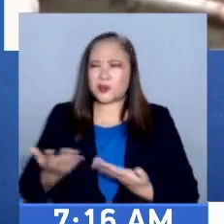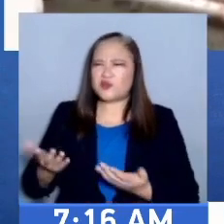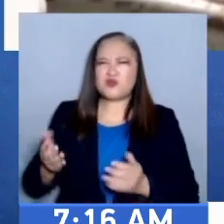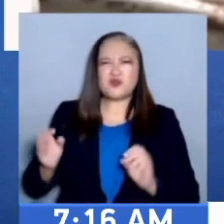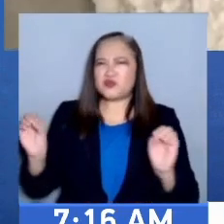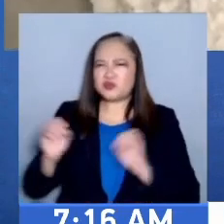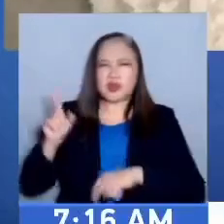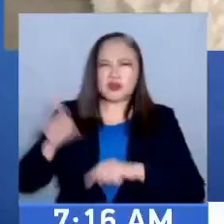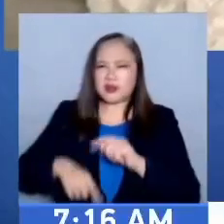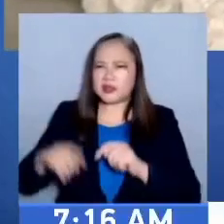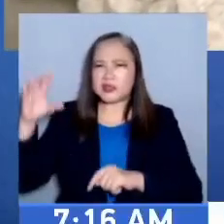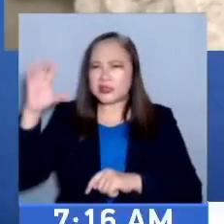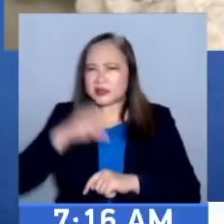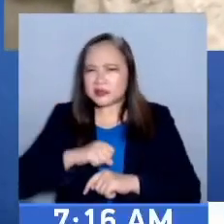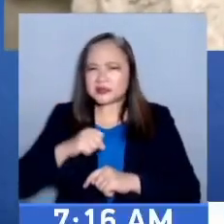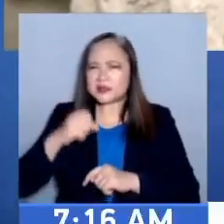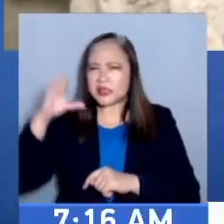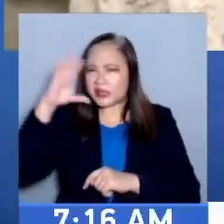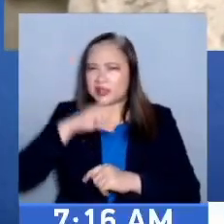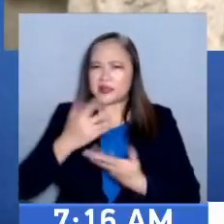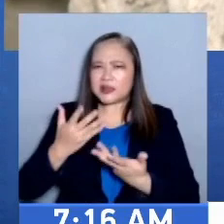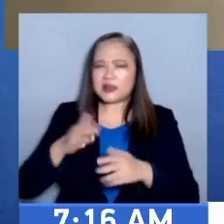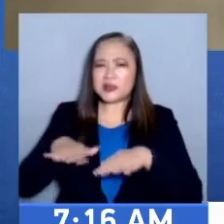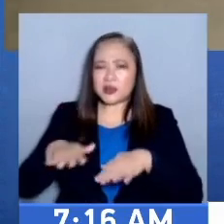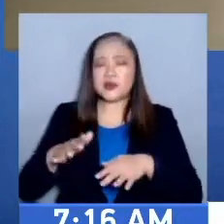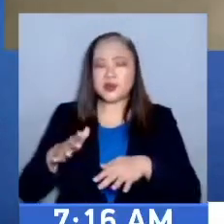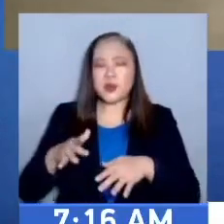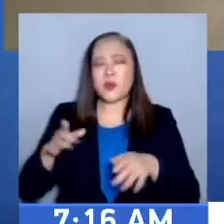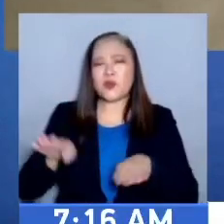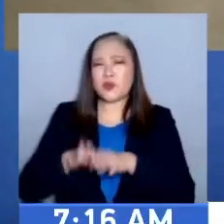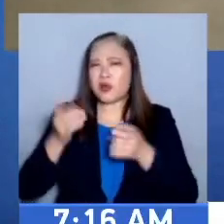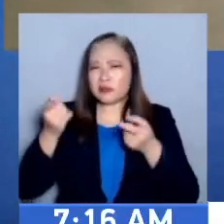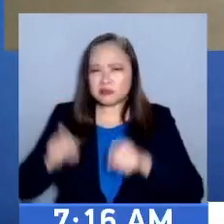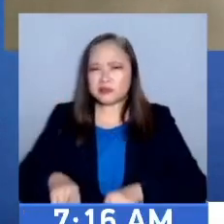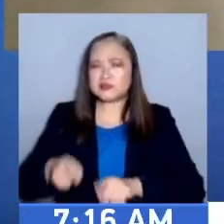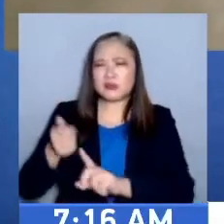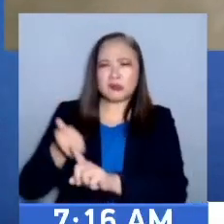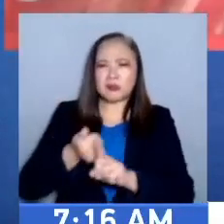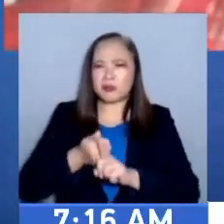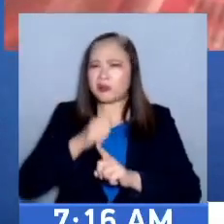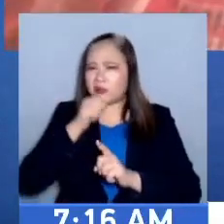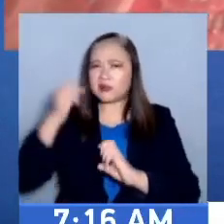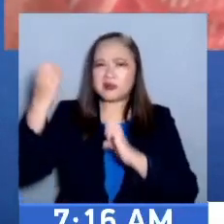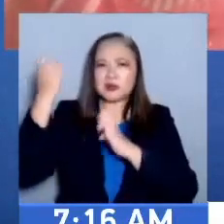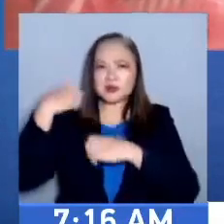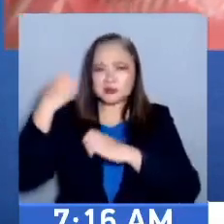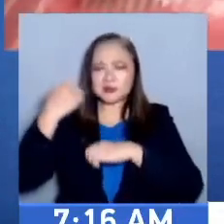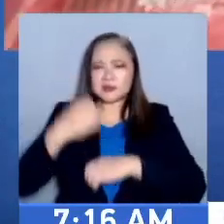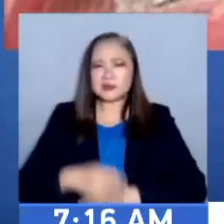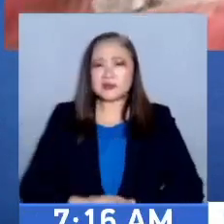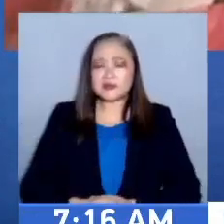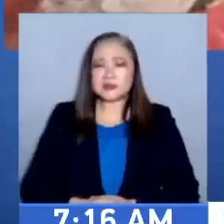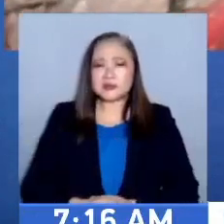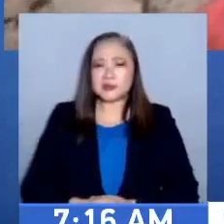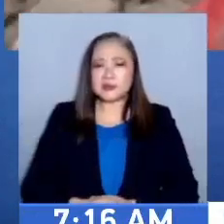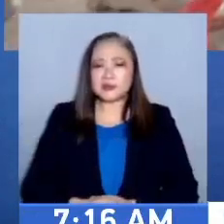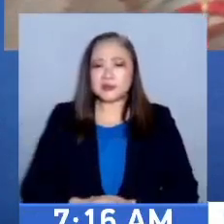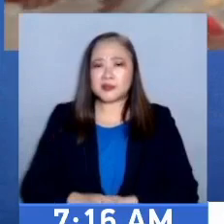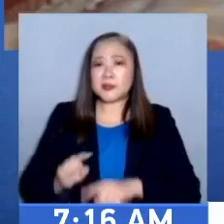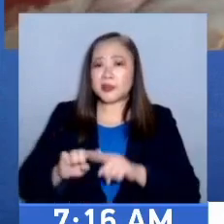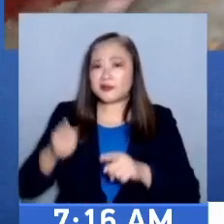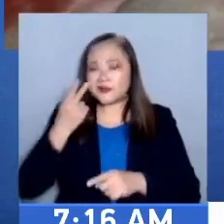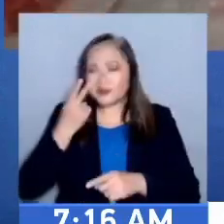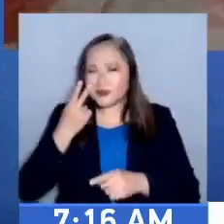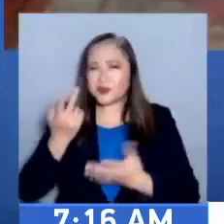wake again earthquakes are random events however Uh Meron pong Uh for the attendant hazards associated with earthquakes such